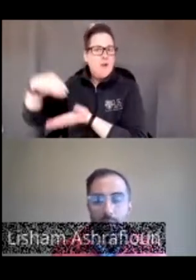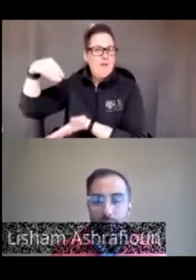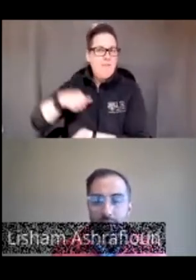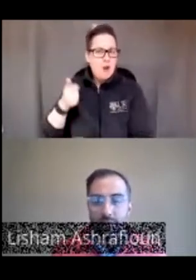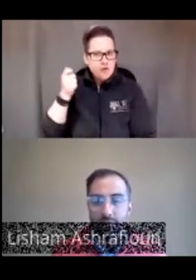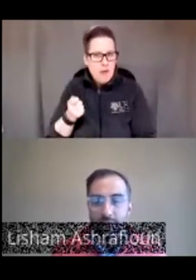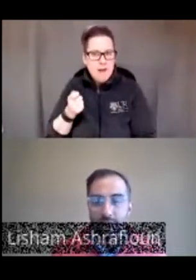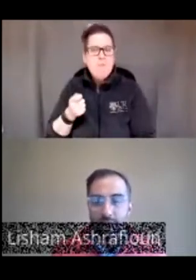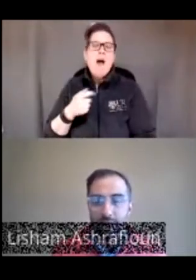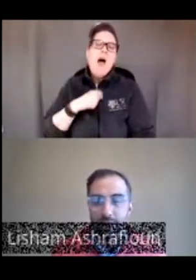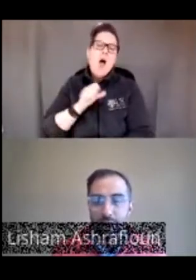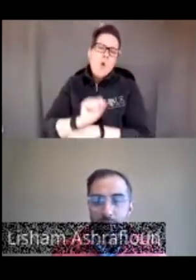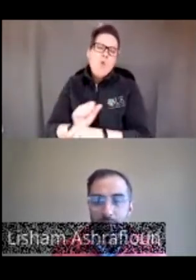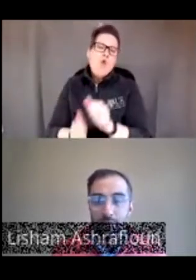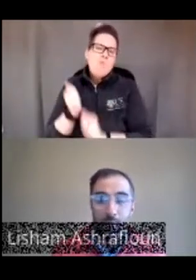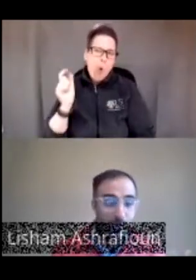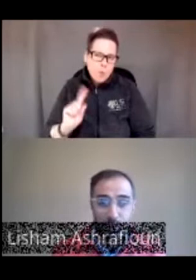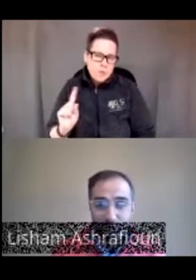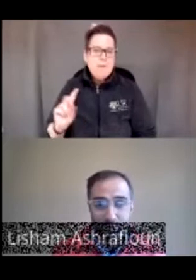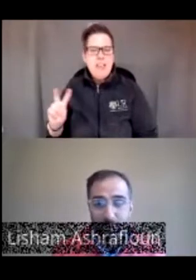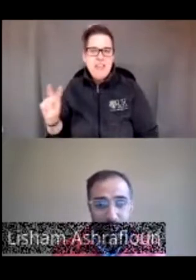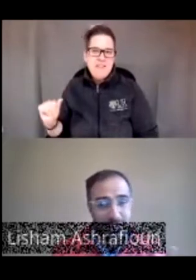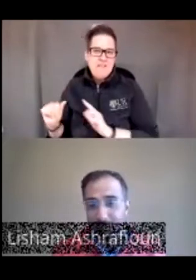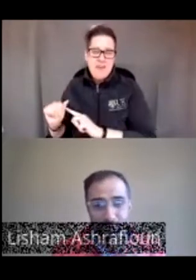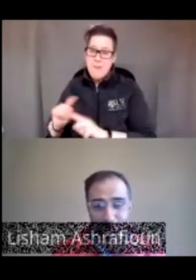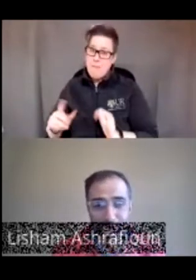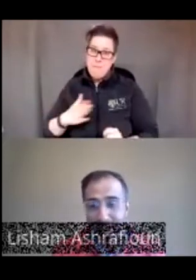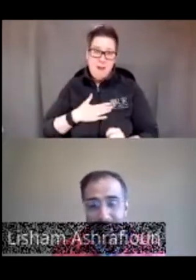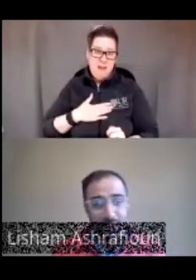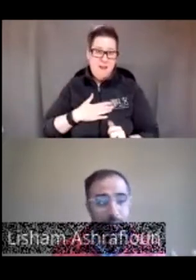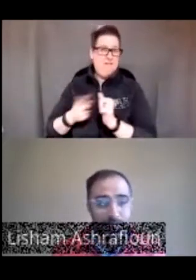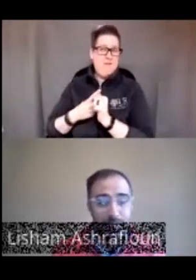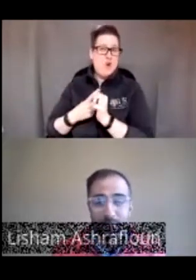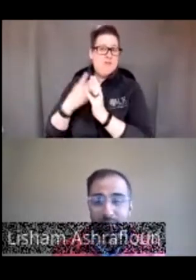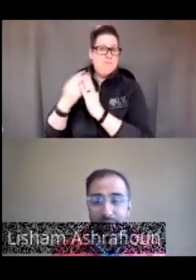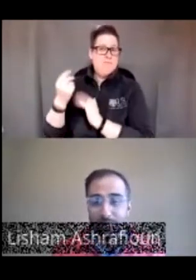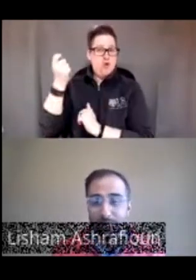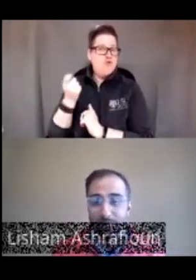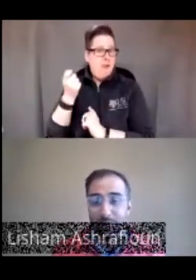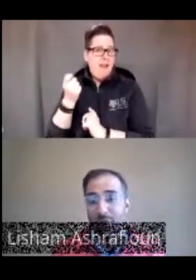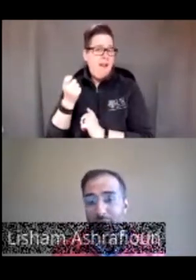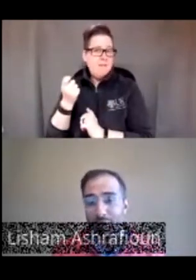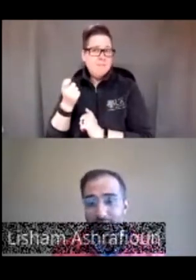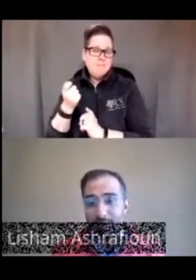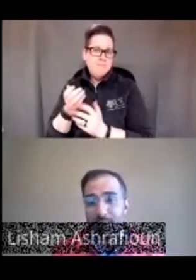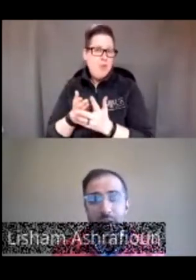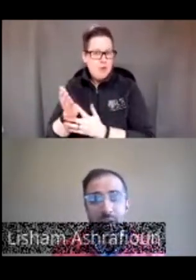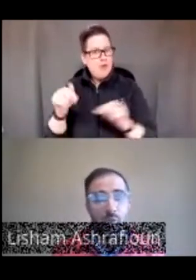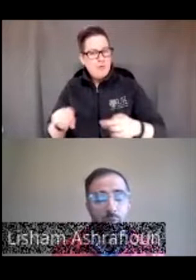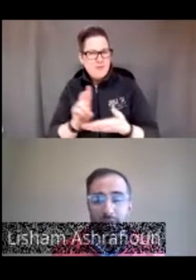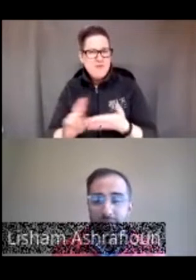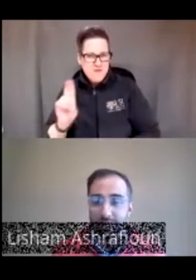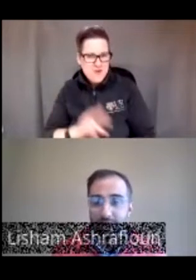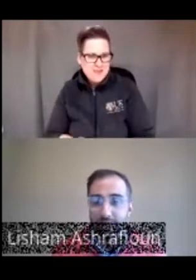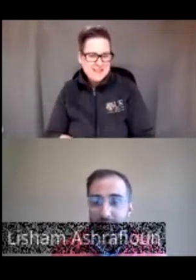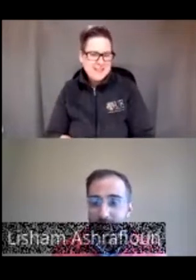work primarily at the VA, my first externally funded grant ended up, being through the university. So